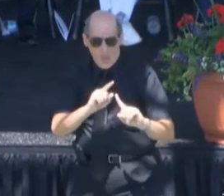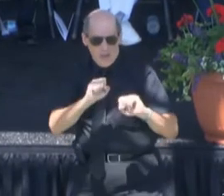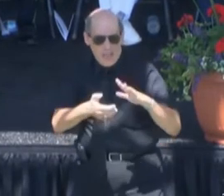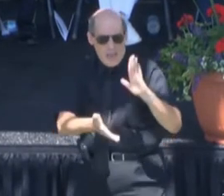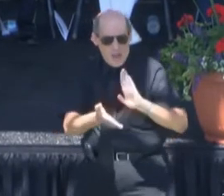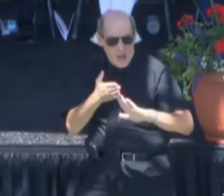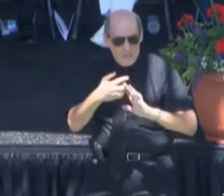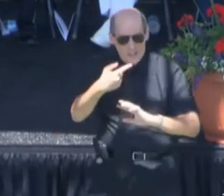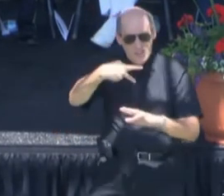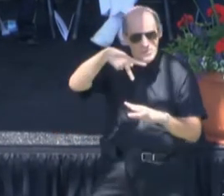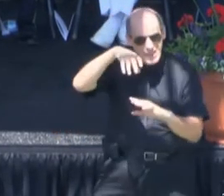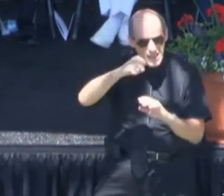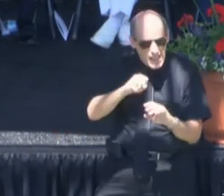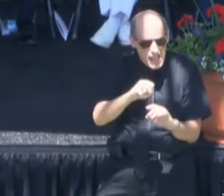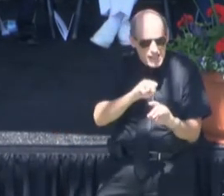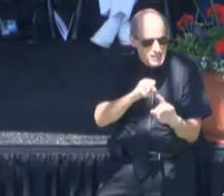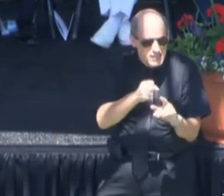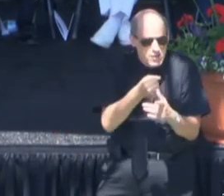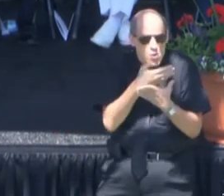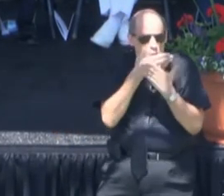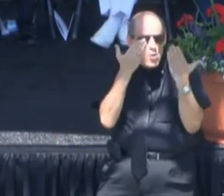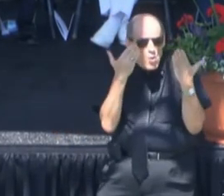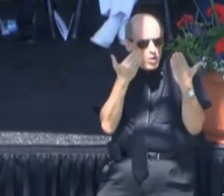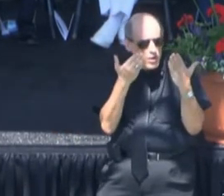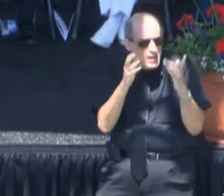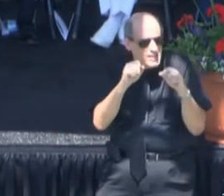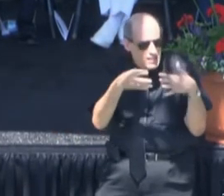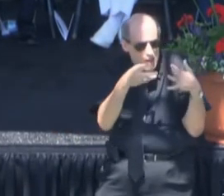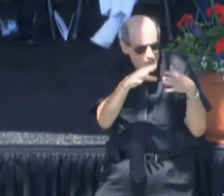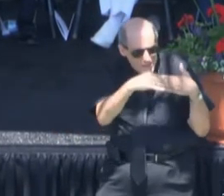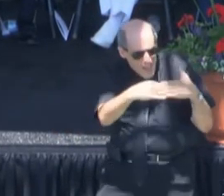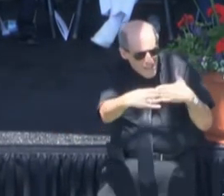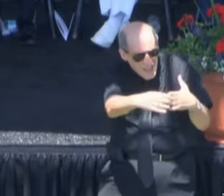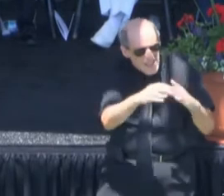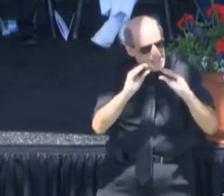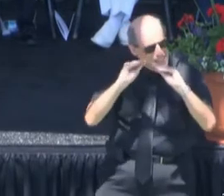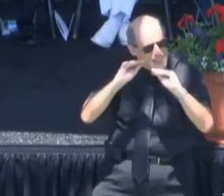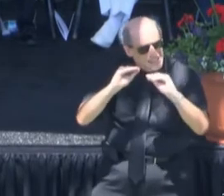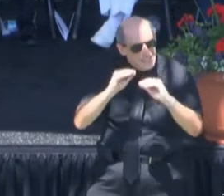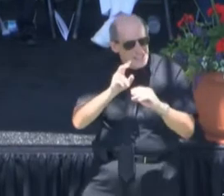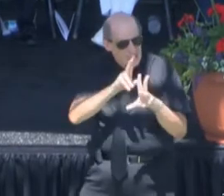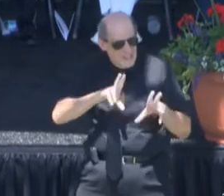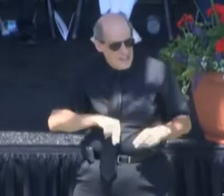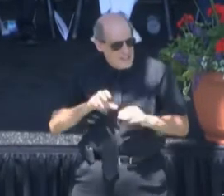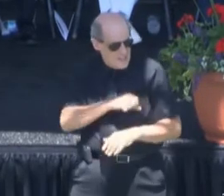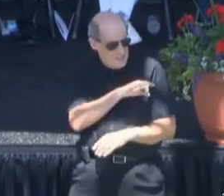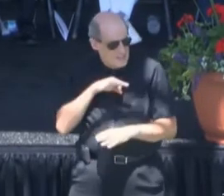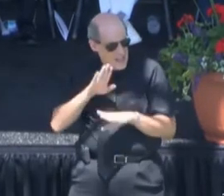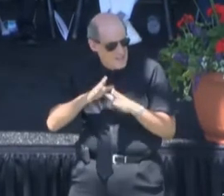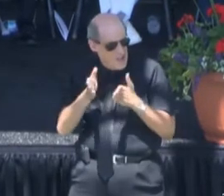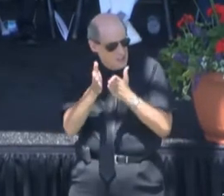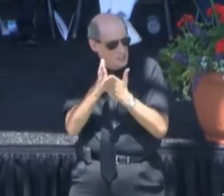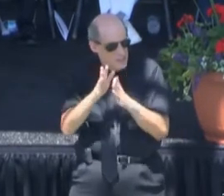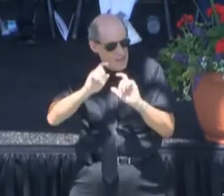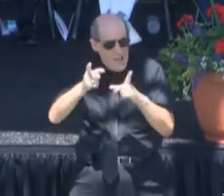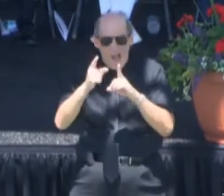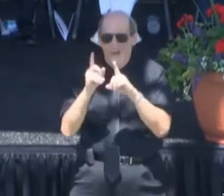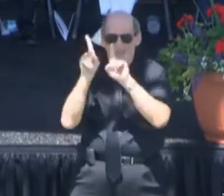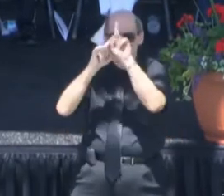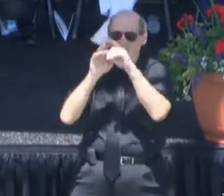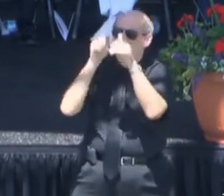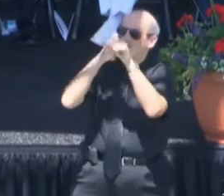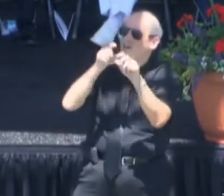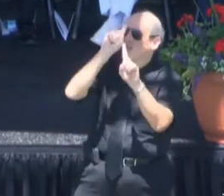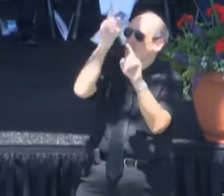in a GPS-denied environment, but were actually teaching Navy bridge teams on forward deployed ships how to do celestial navigation, terrestrial navigation with no